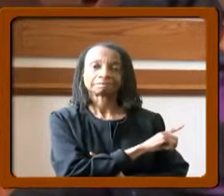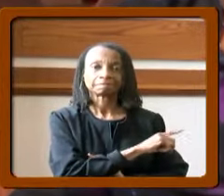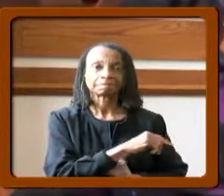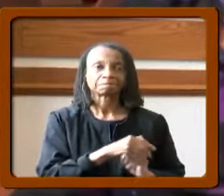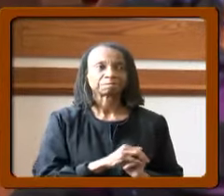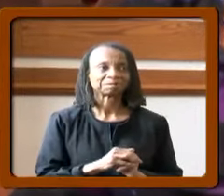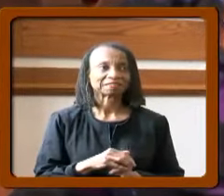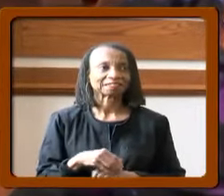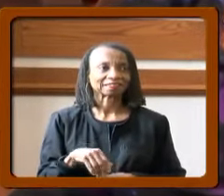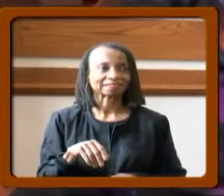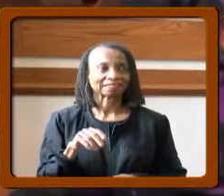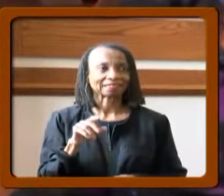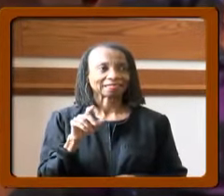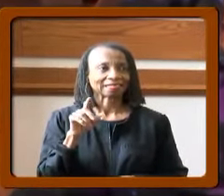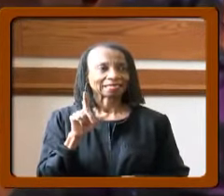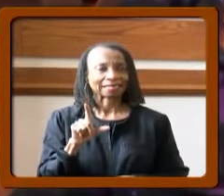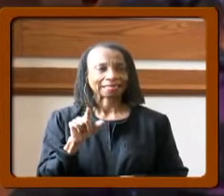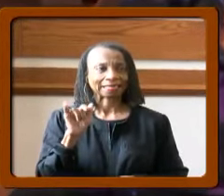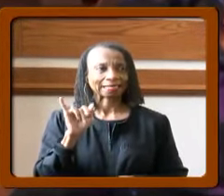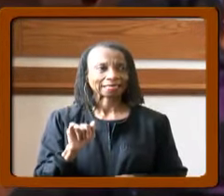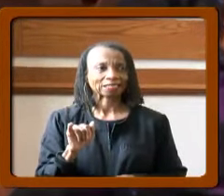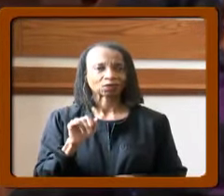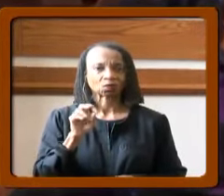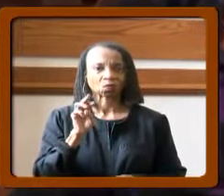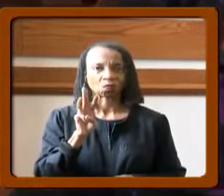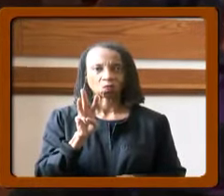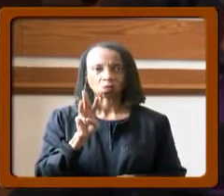Lenny Williams.